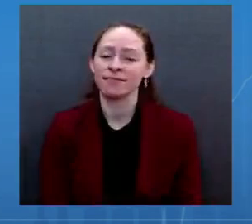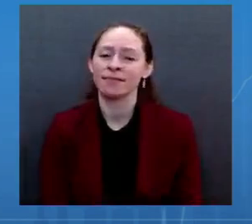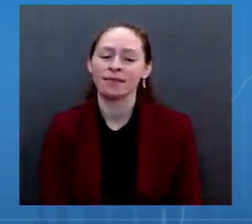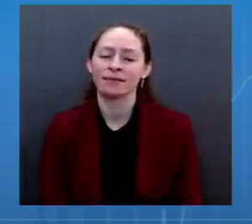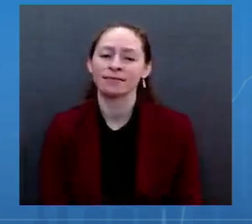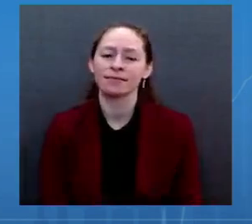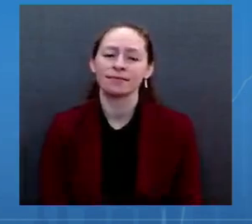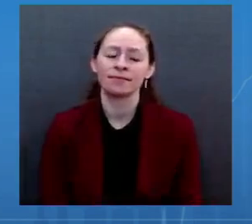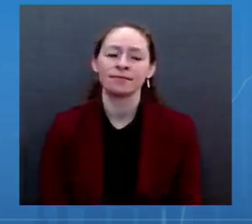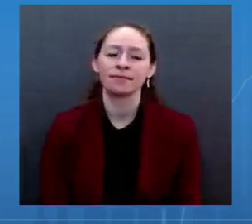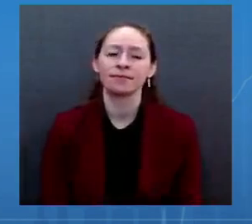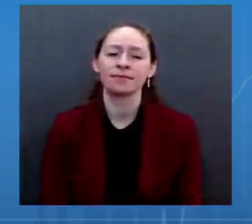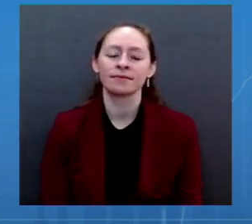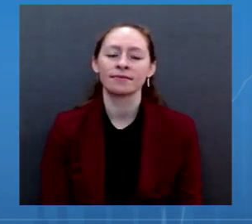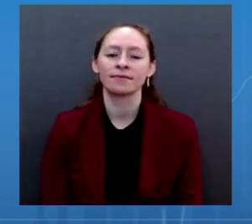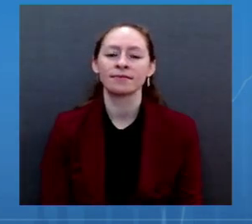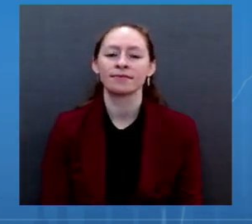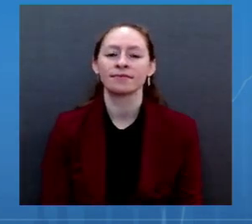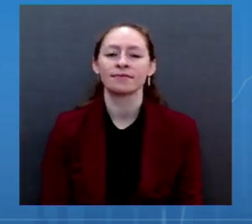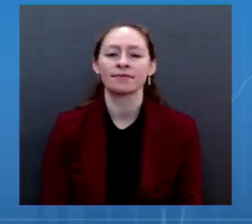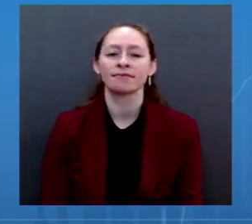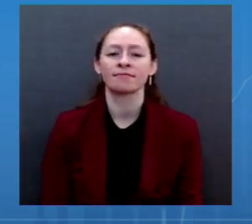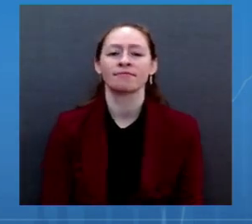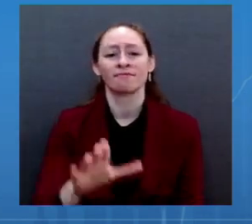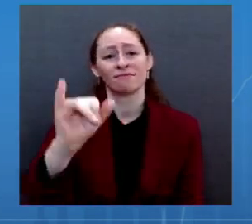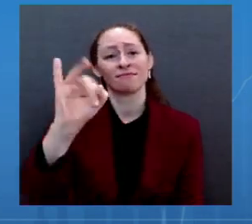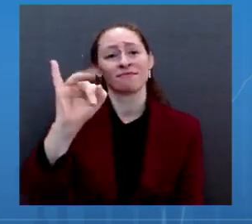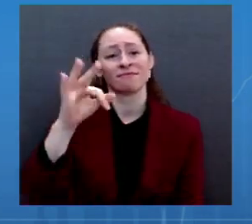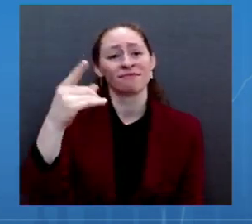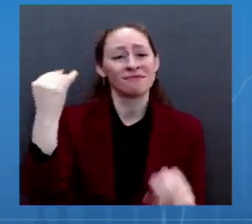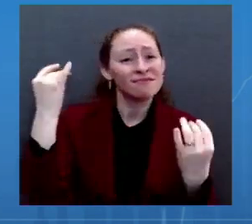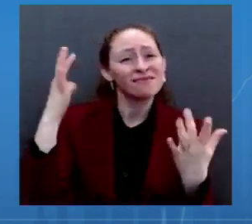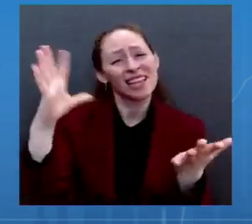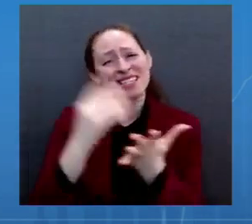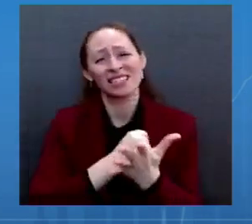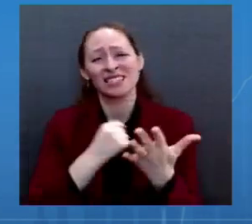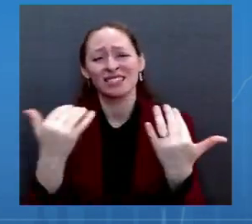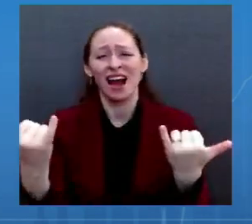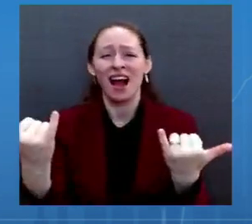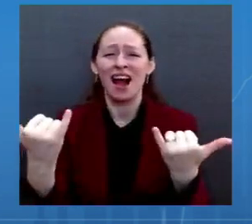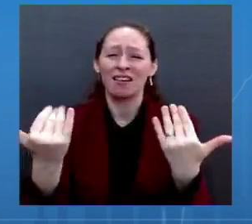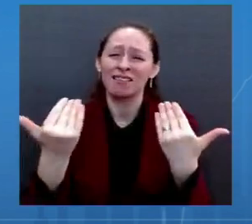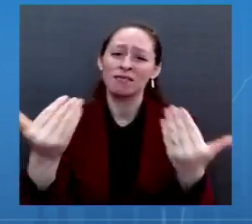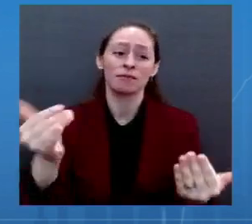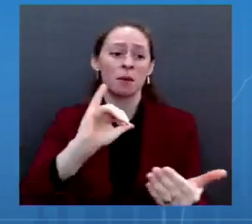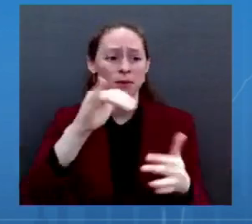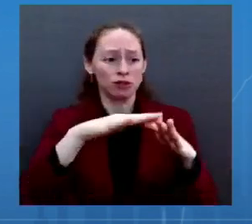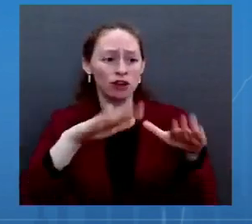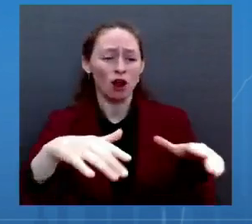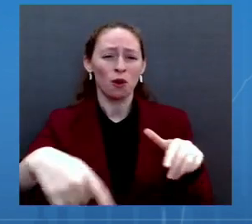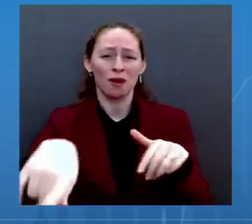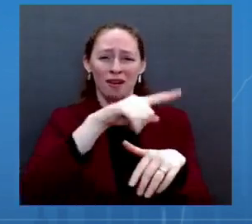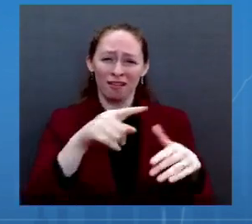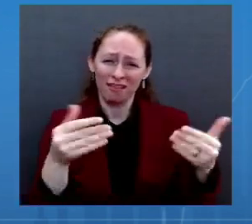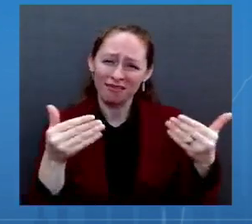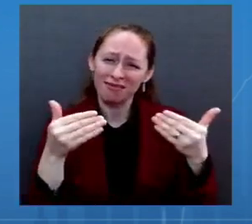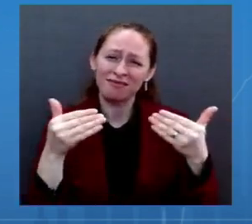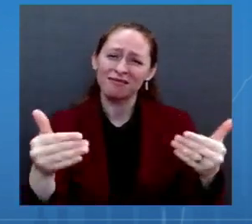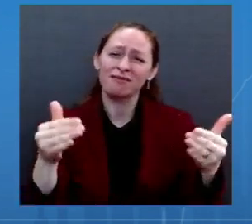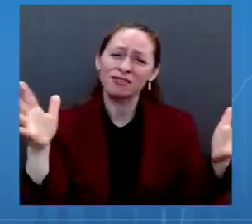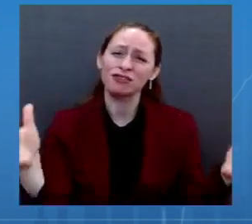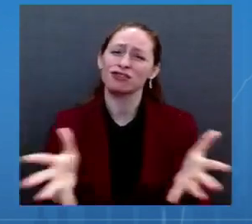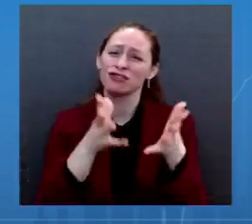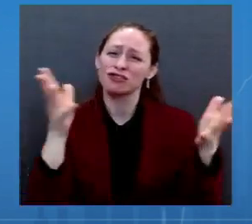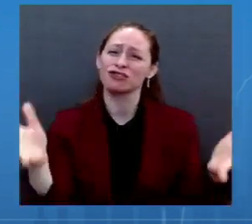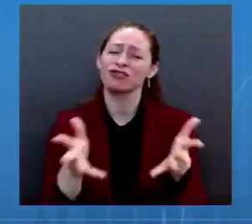And third, the Biden administration is deploying every available measure to help states, communities, and hospitals confront this Omicron challenge.